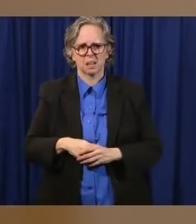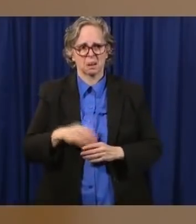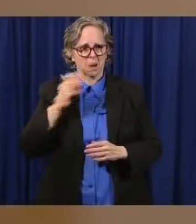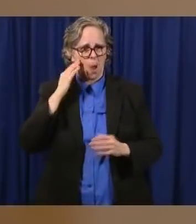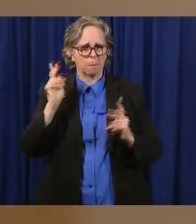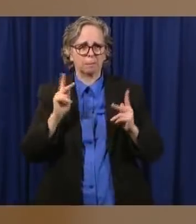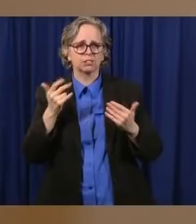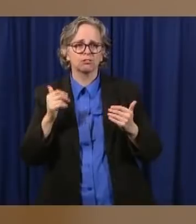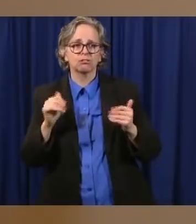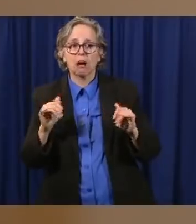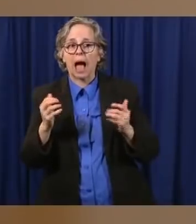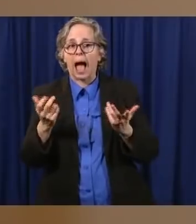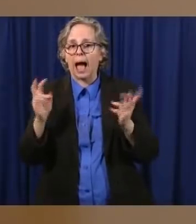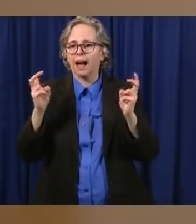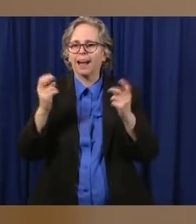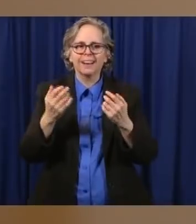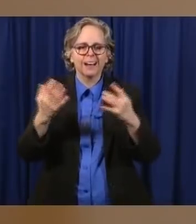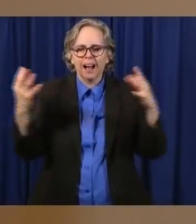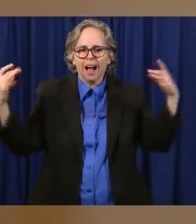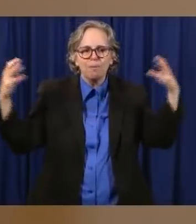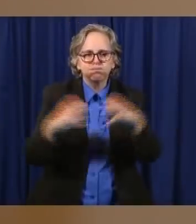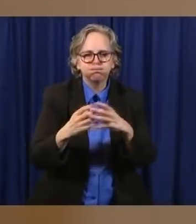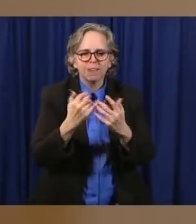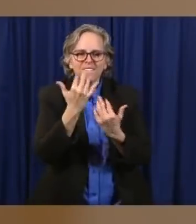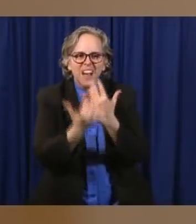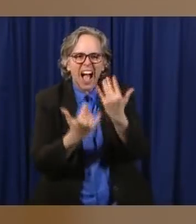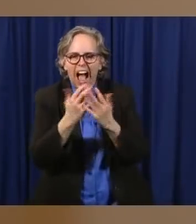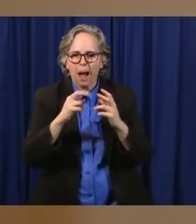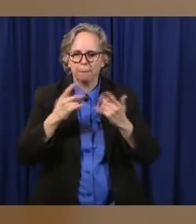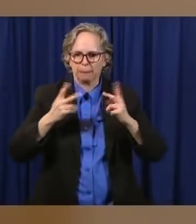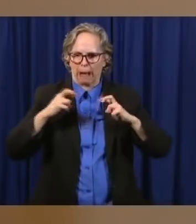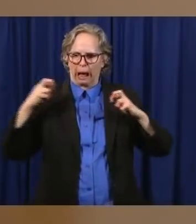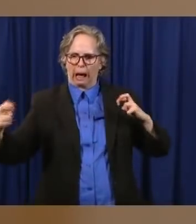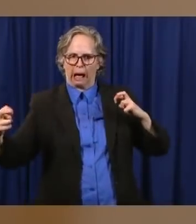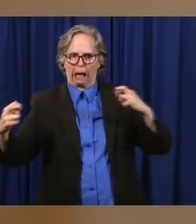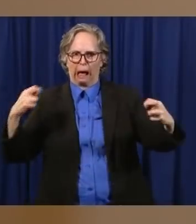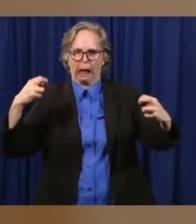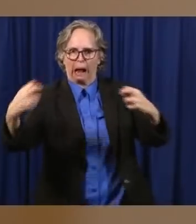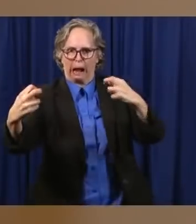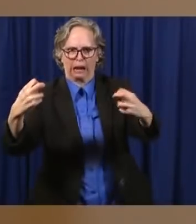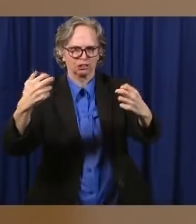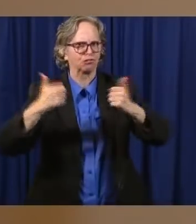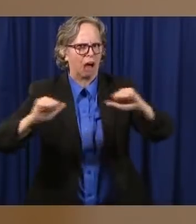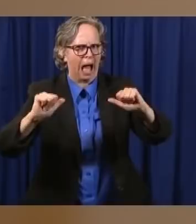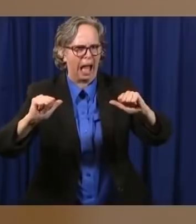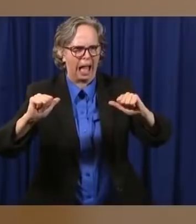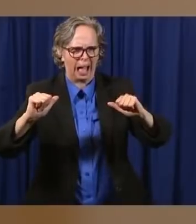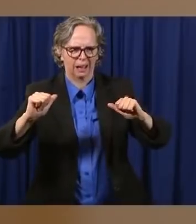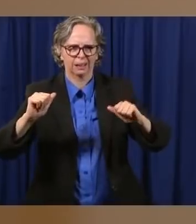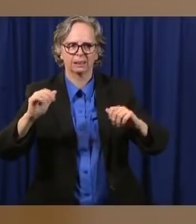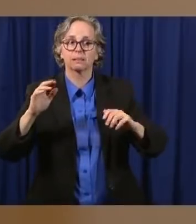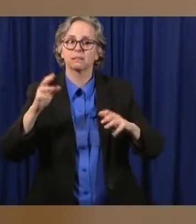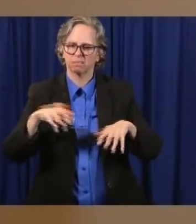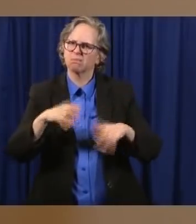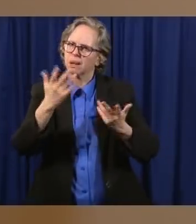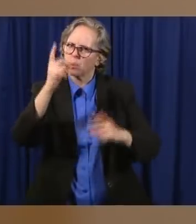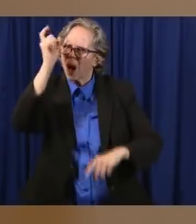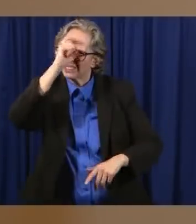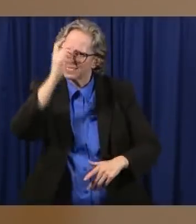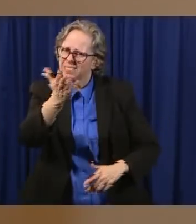other. Again, people have got to think very seriously about doing this wisely. Thank you. Thank